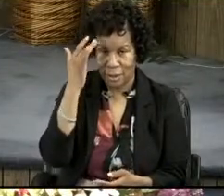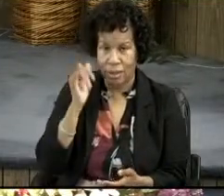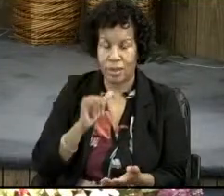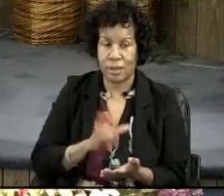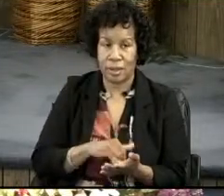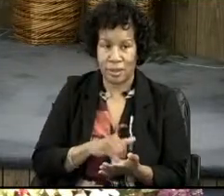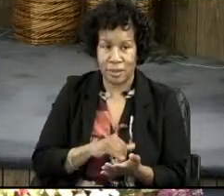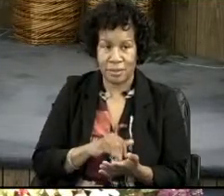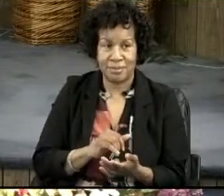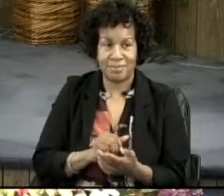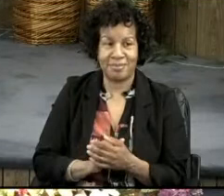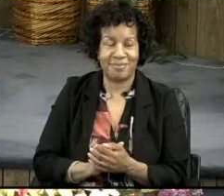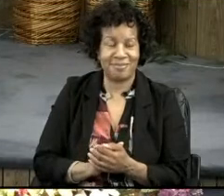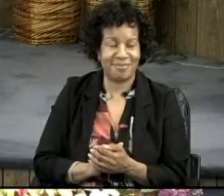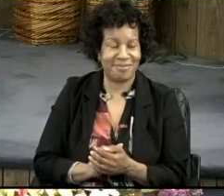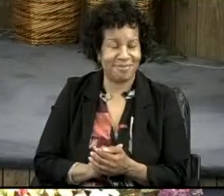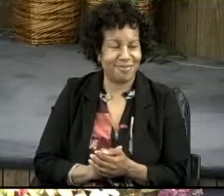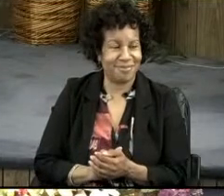Get out of here, devil.